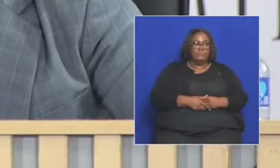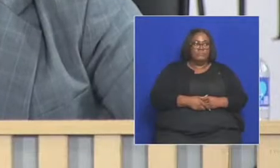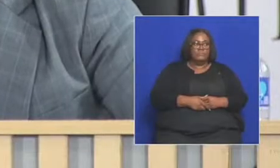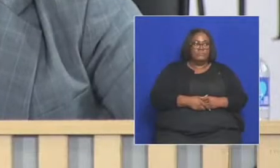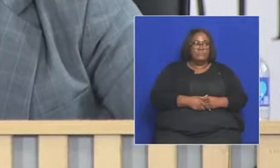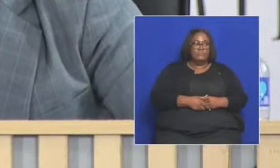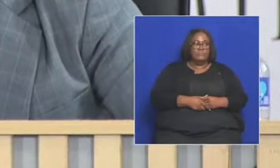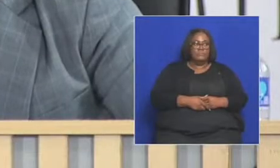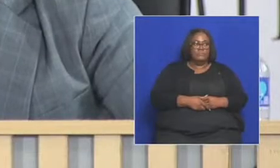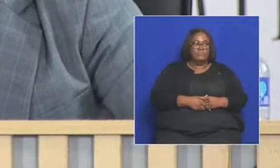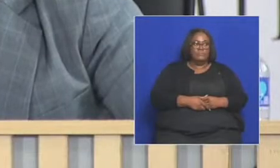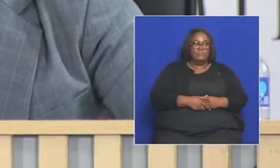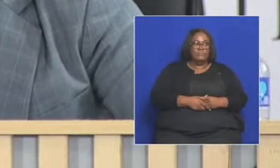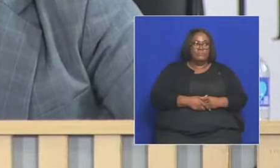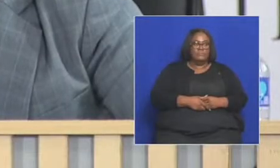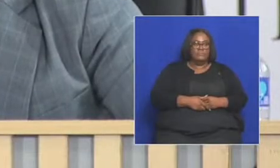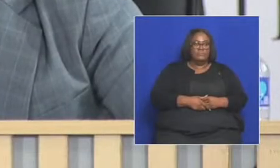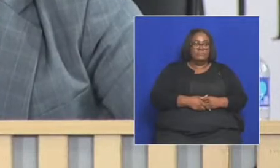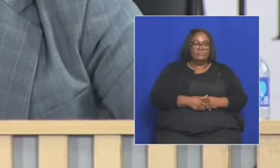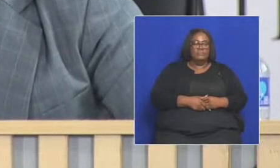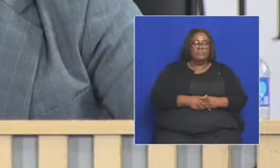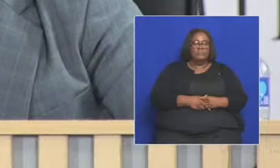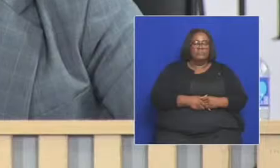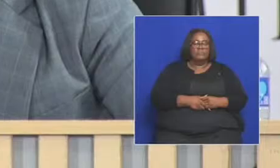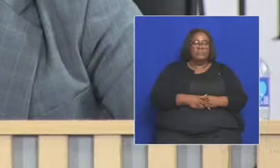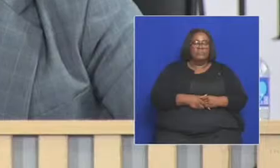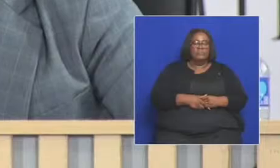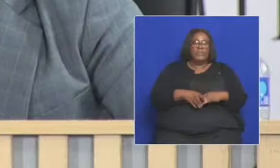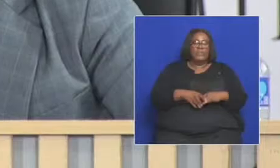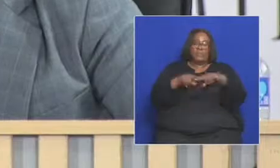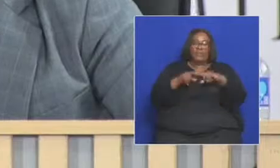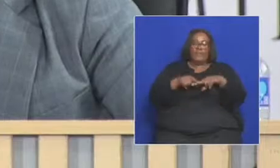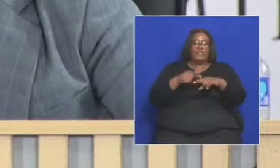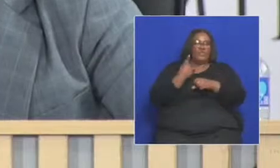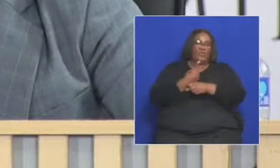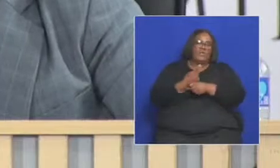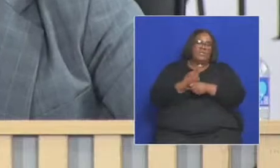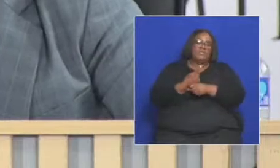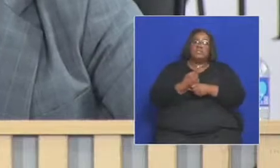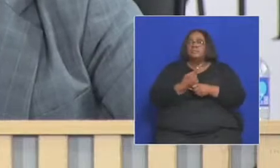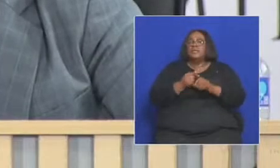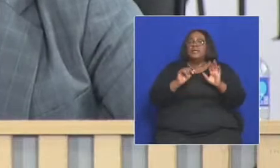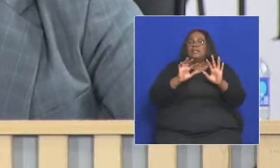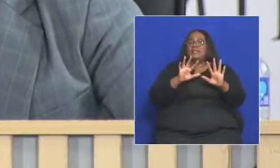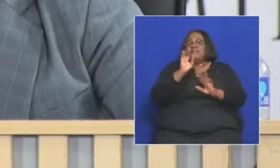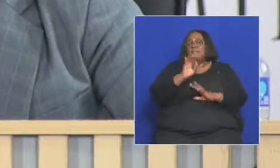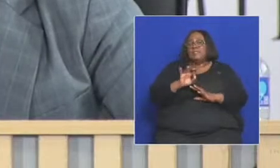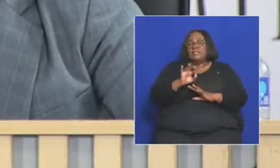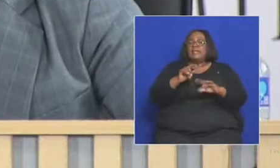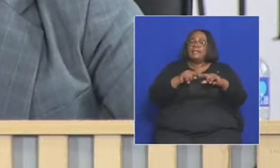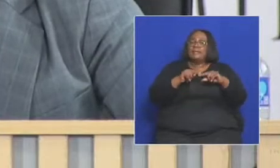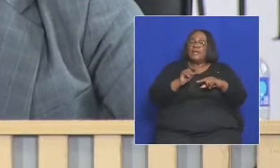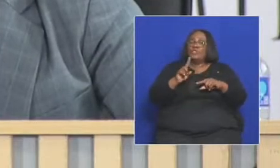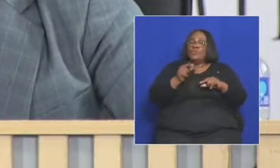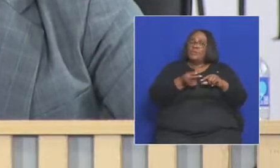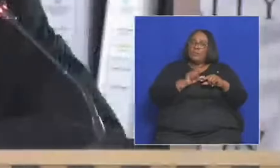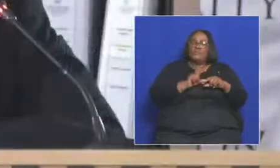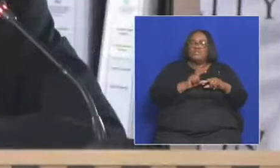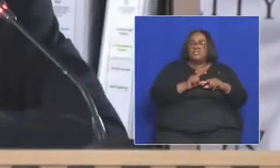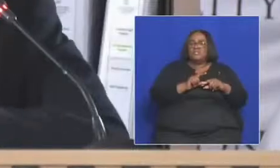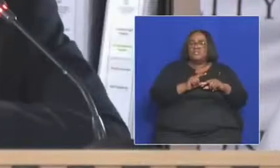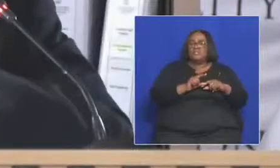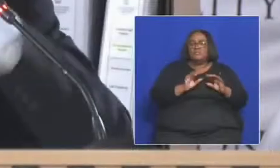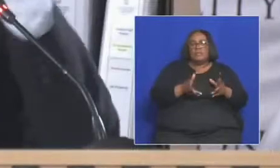will always depend on the 10% will always depend on the bid.